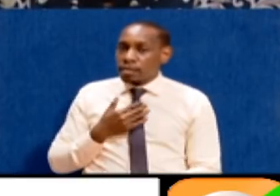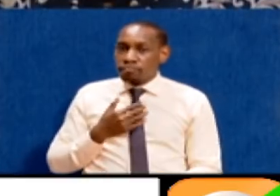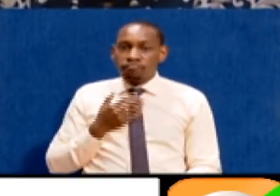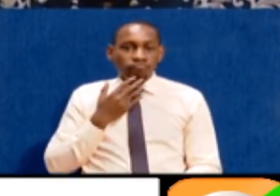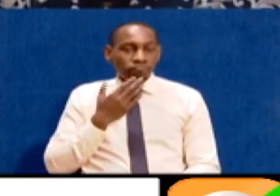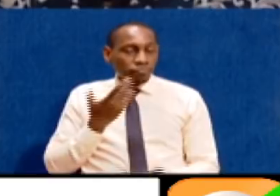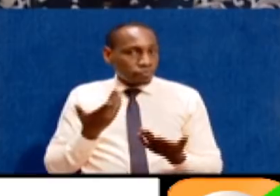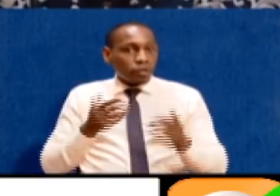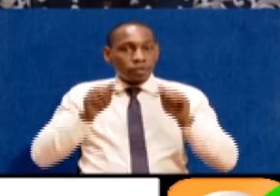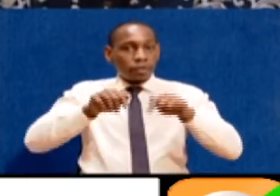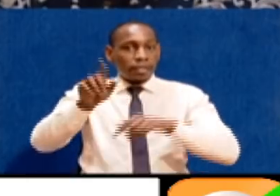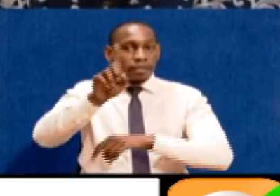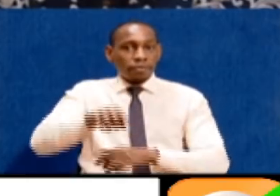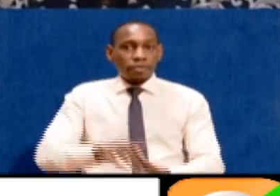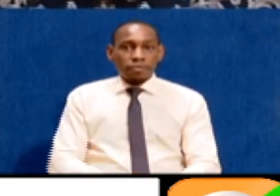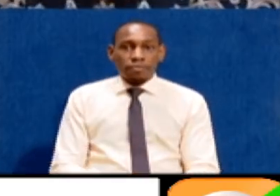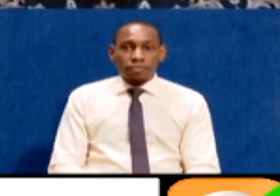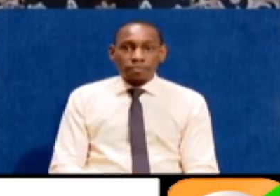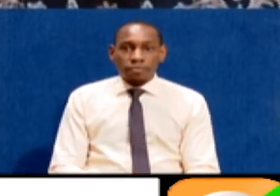today?